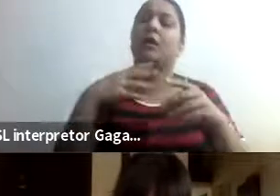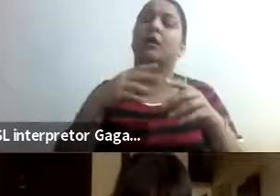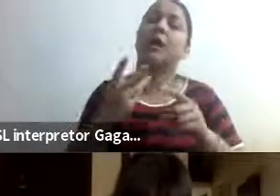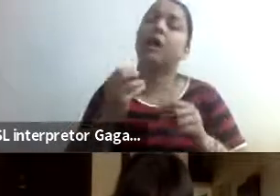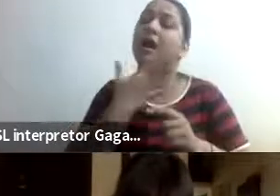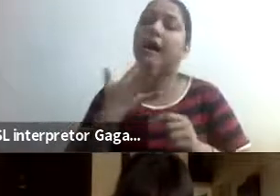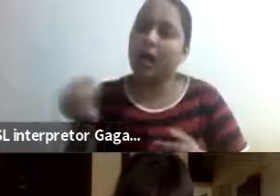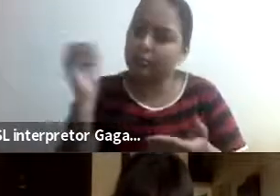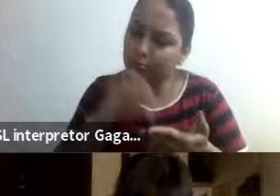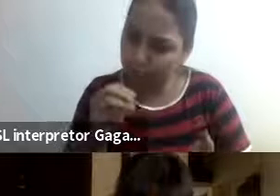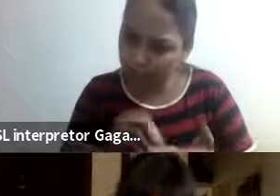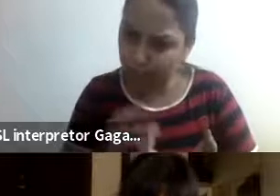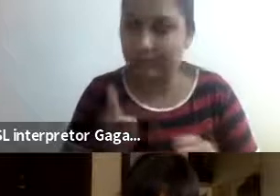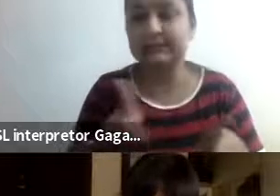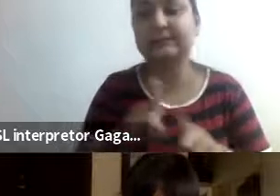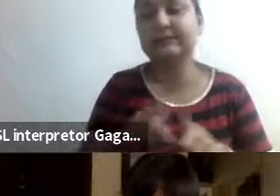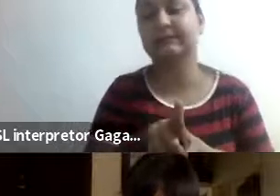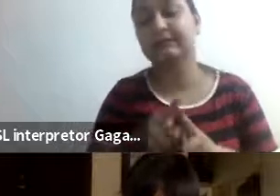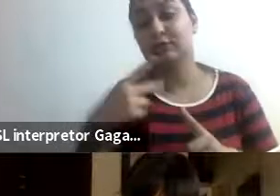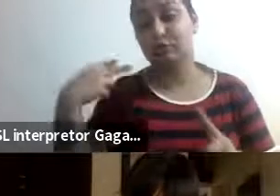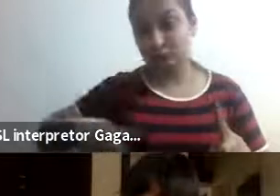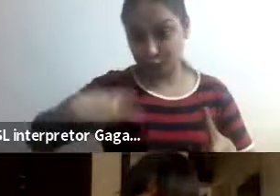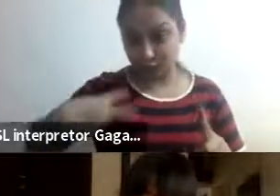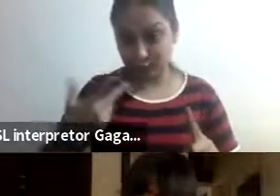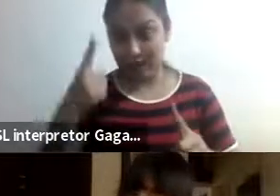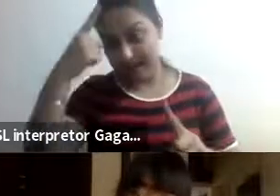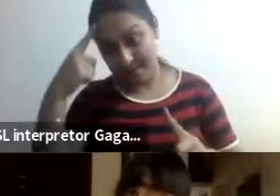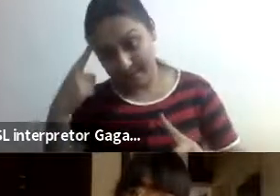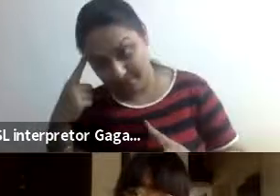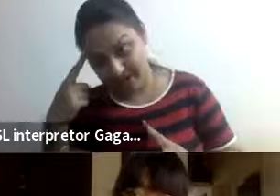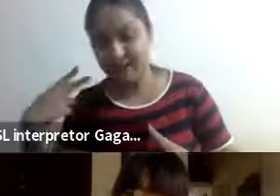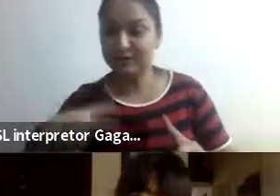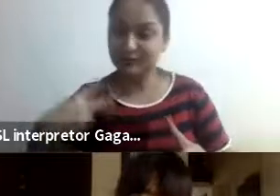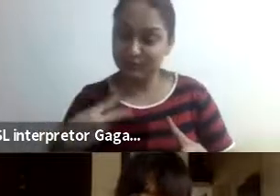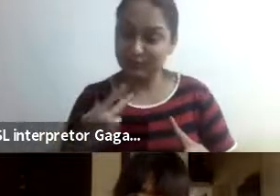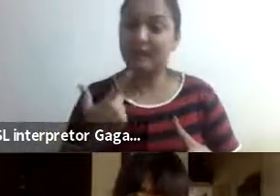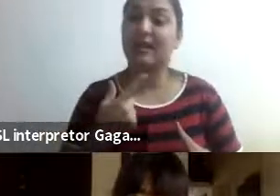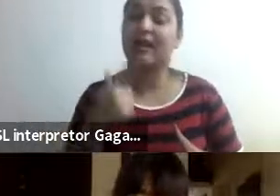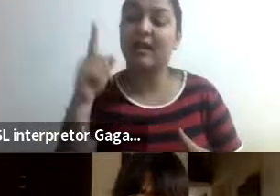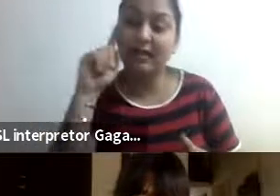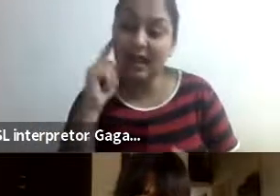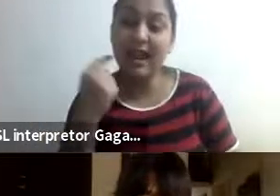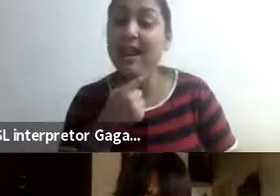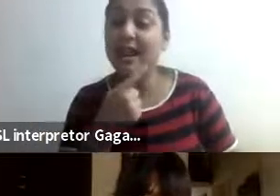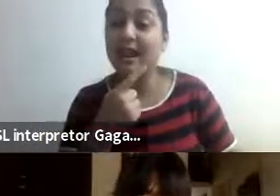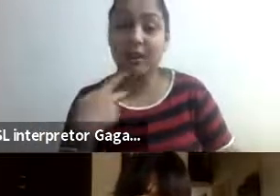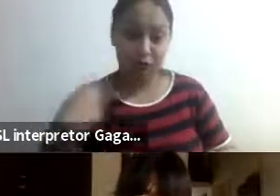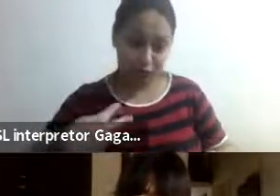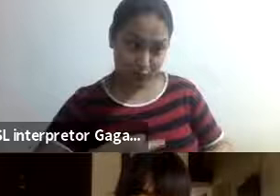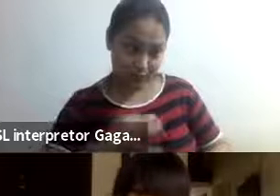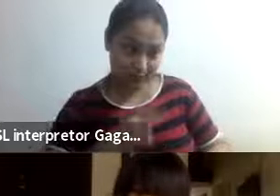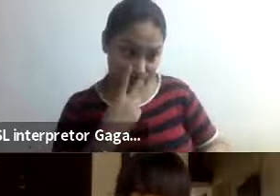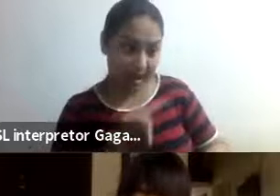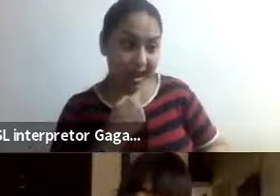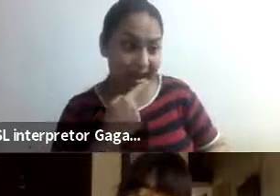color out of soot. Black she made out of soot, red soil to make the color red, dried